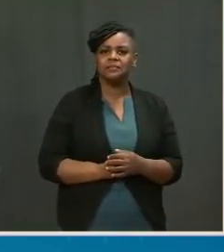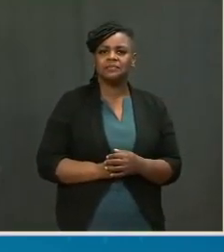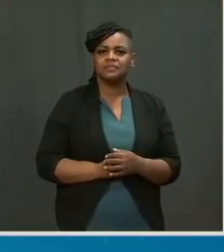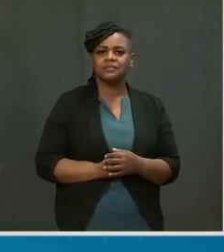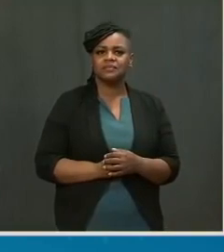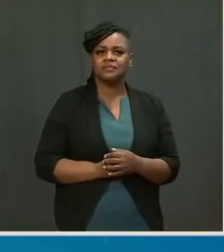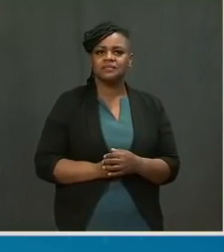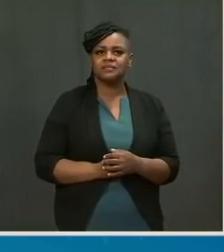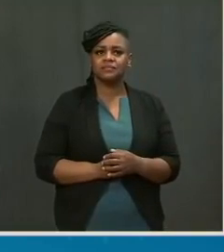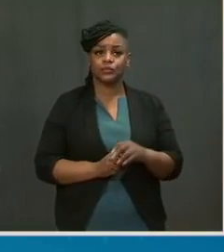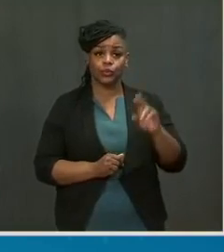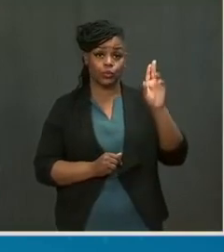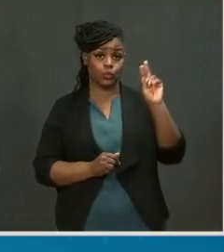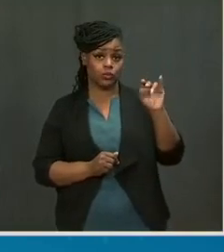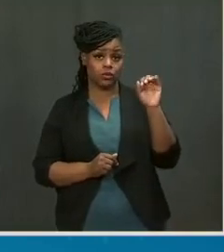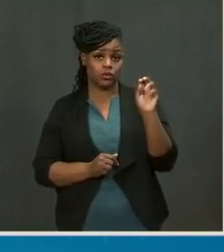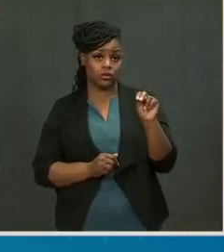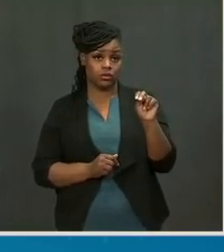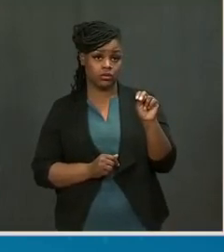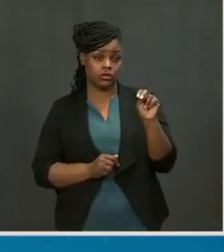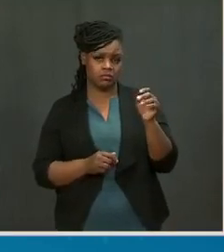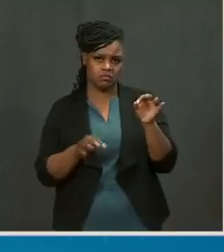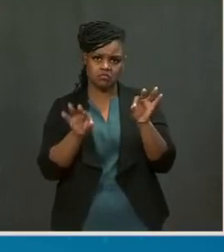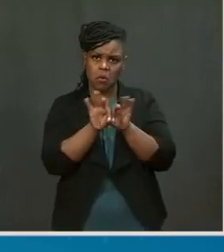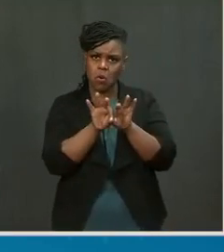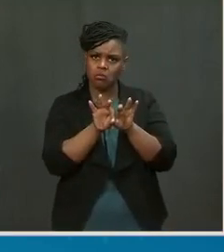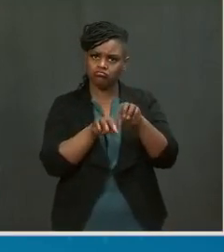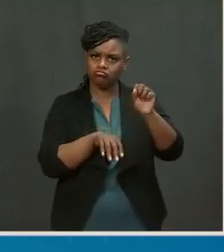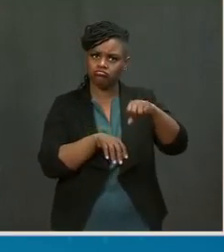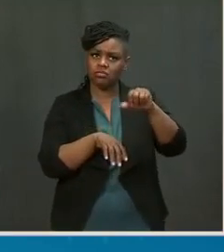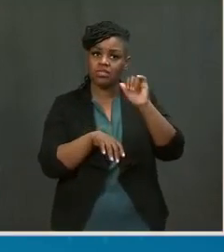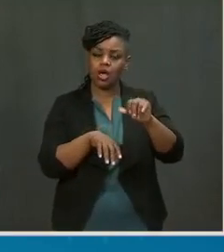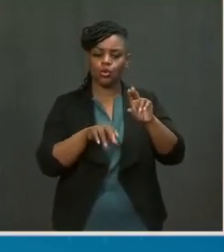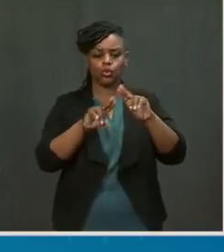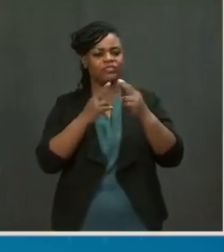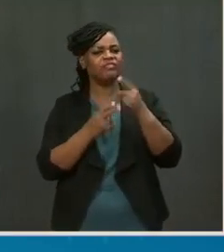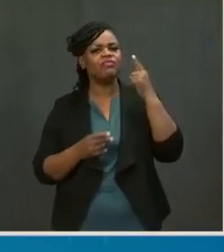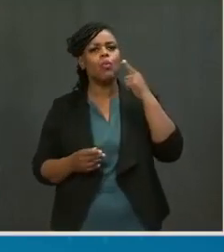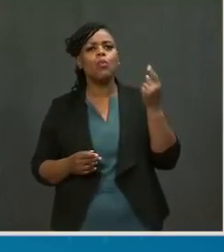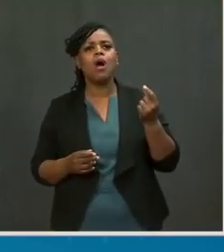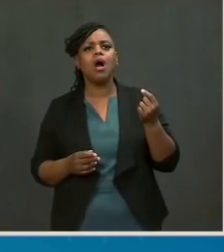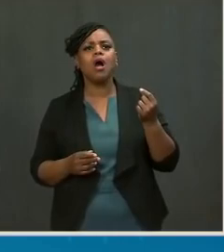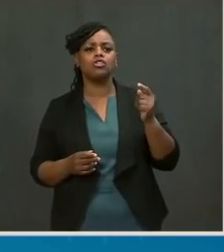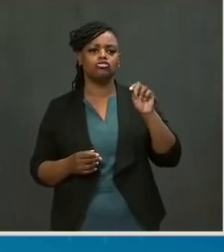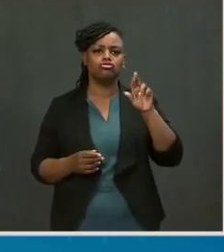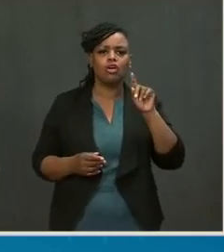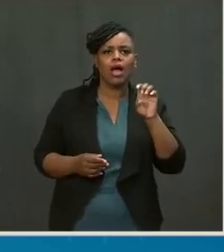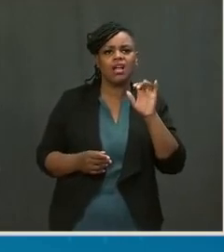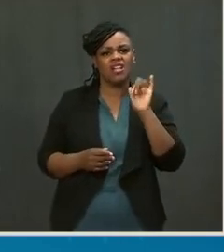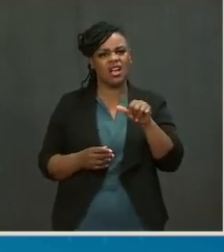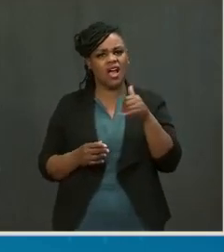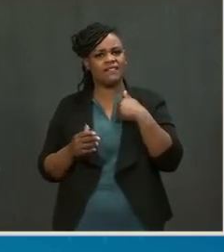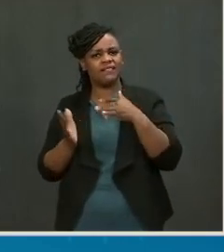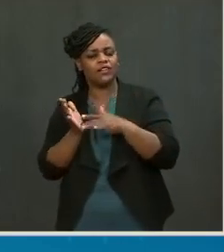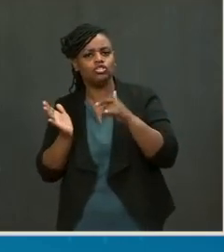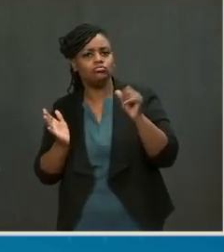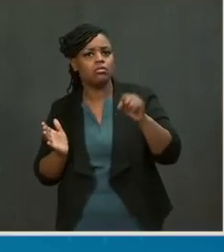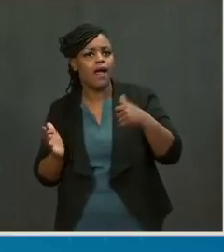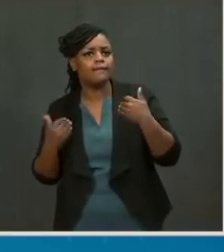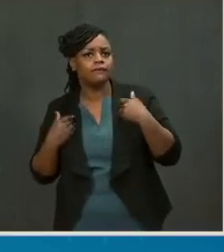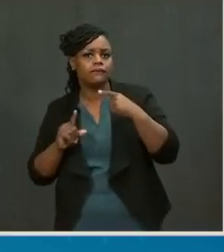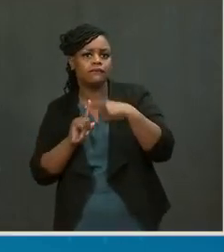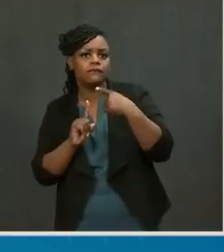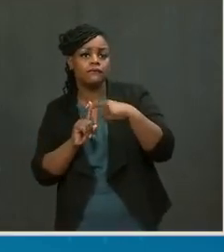Unionized trades present unparalleled advantages to not only the working class, but also to the end